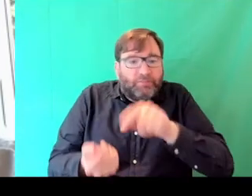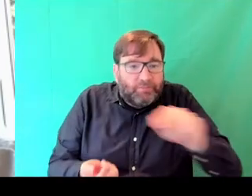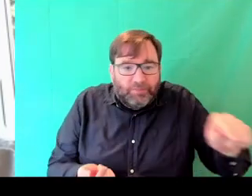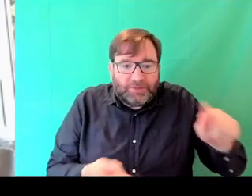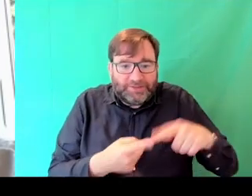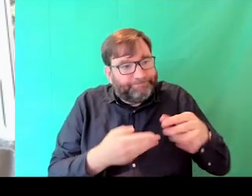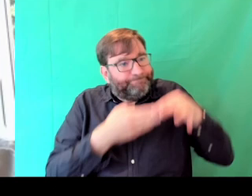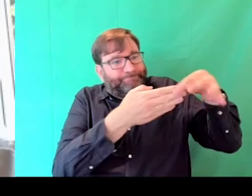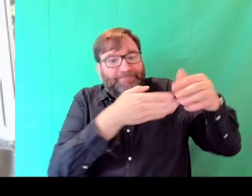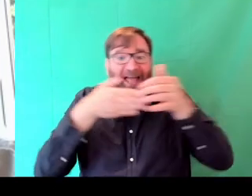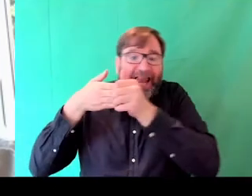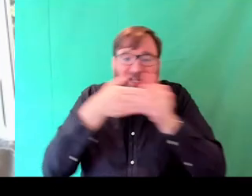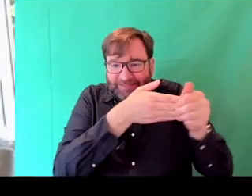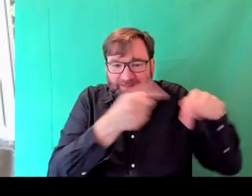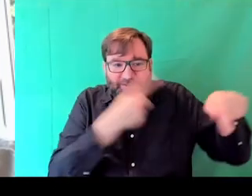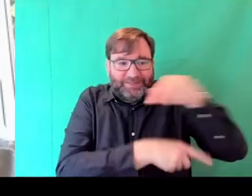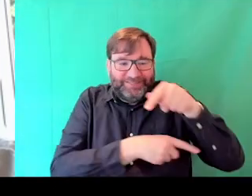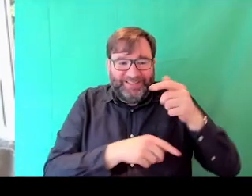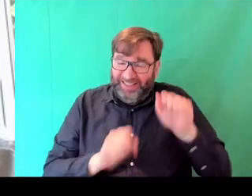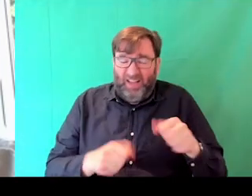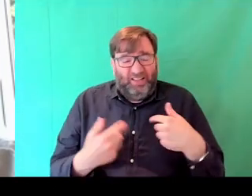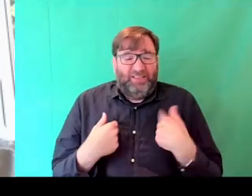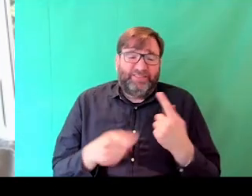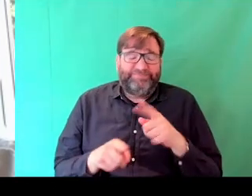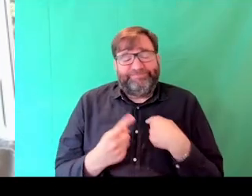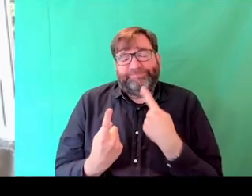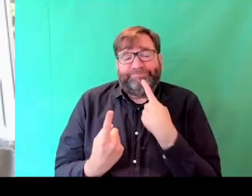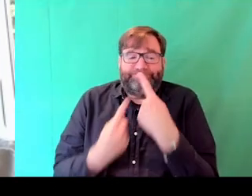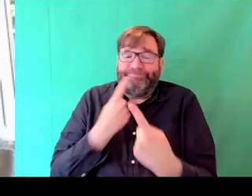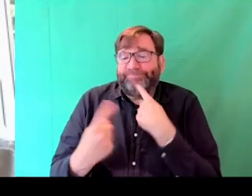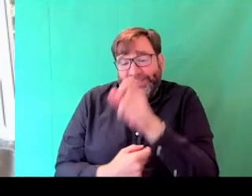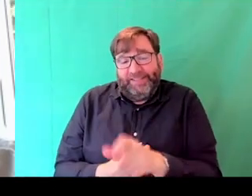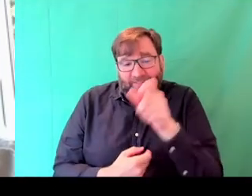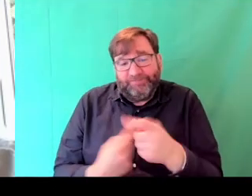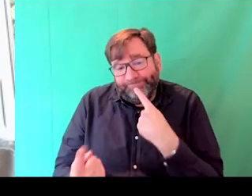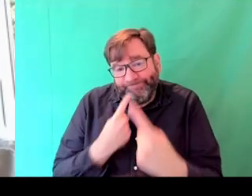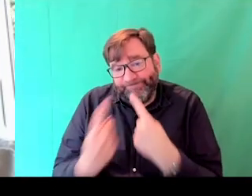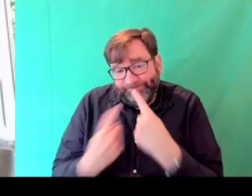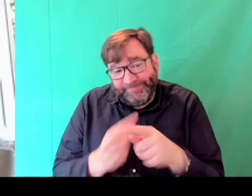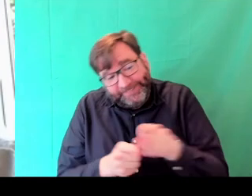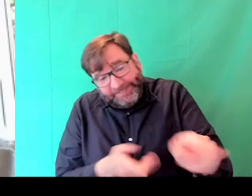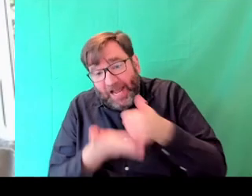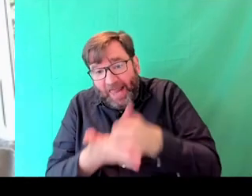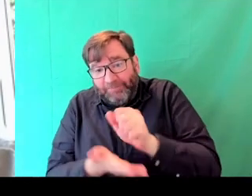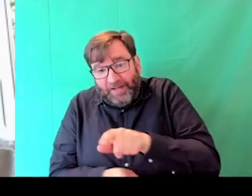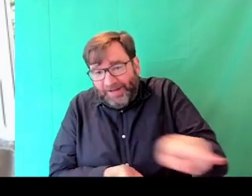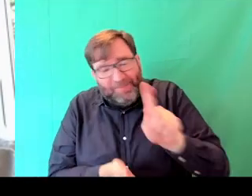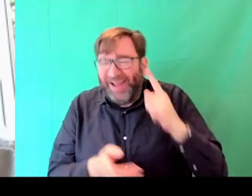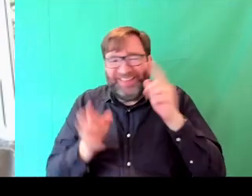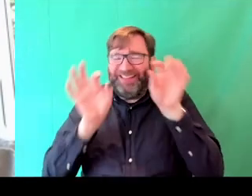tools and the training that they need to actually identify individuals when they need support at the earliest opportunity.